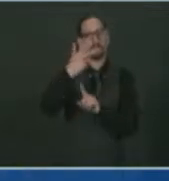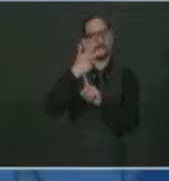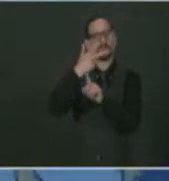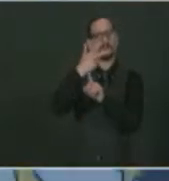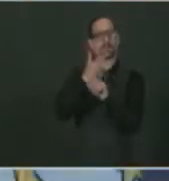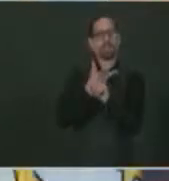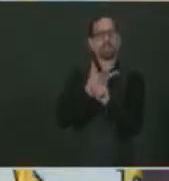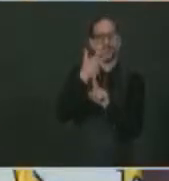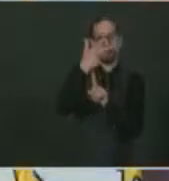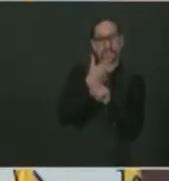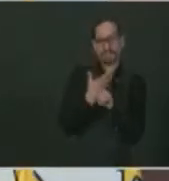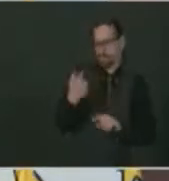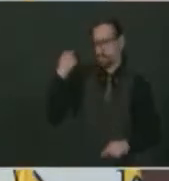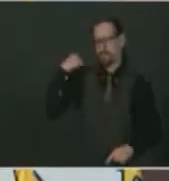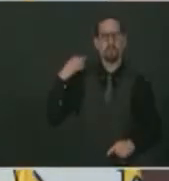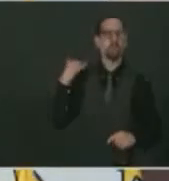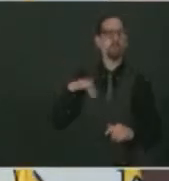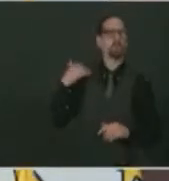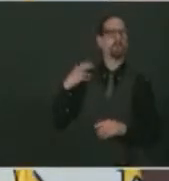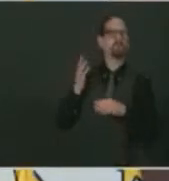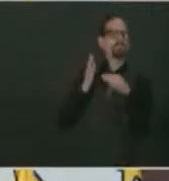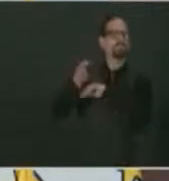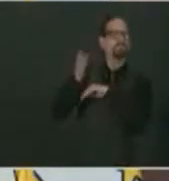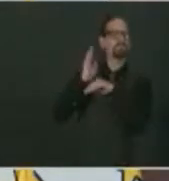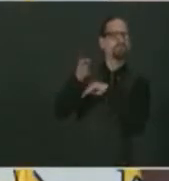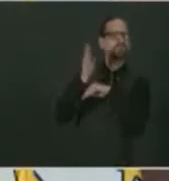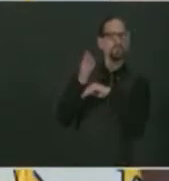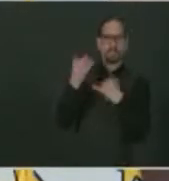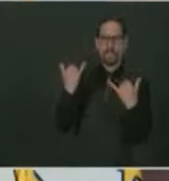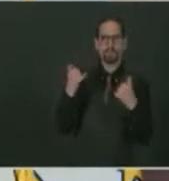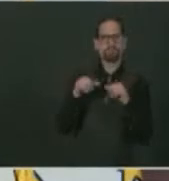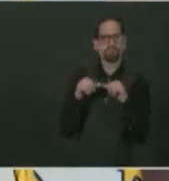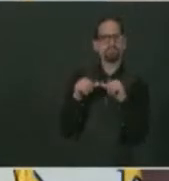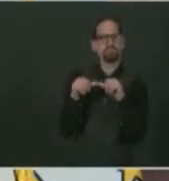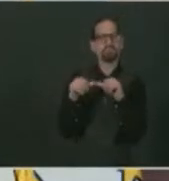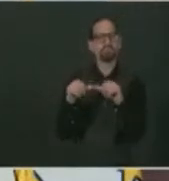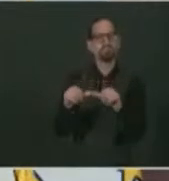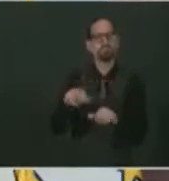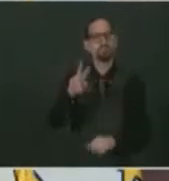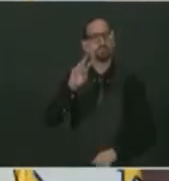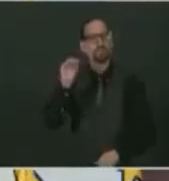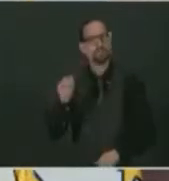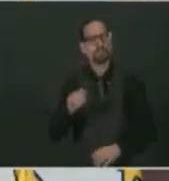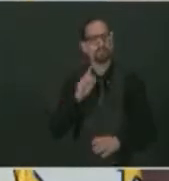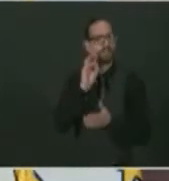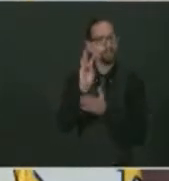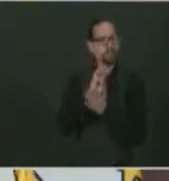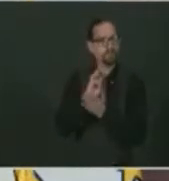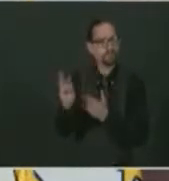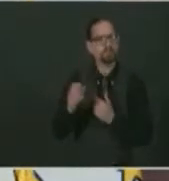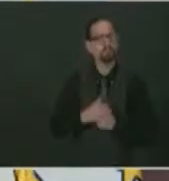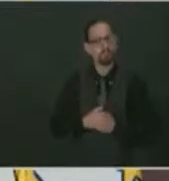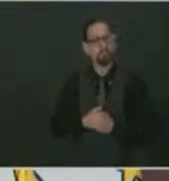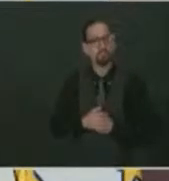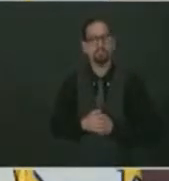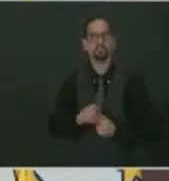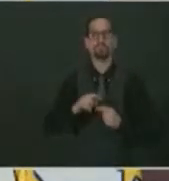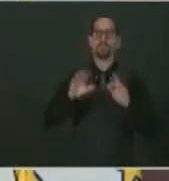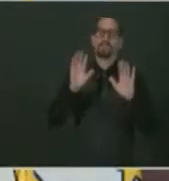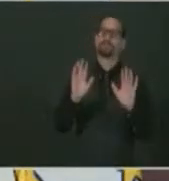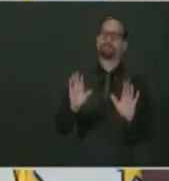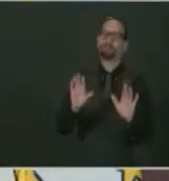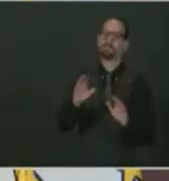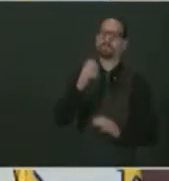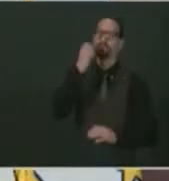the stability in that number does tell us something about the landscape of COVID-19 in Rhode